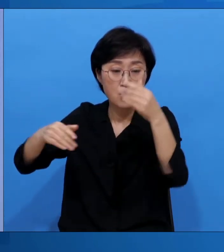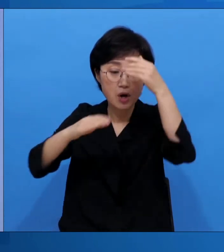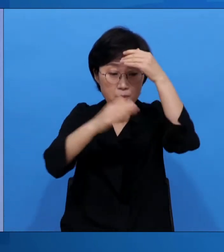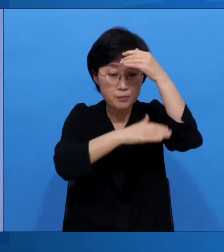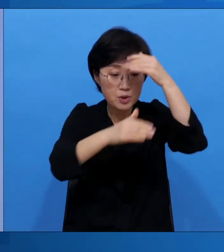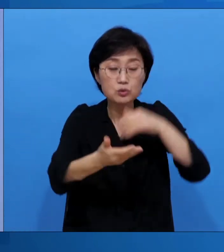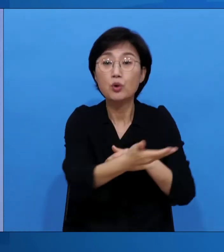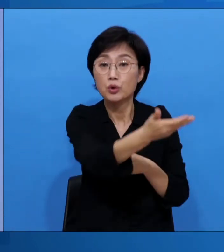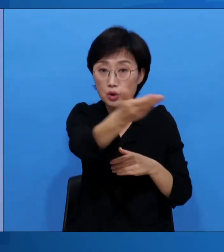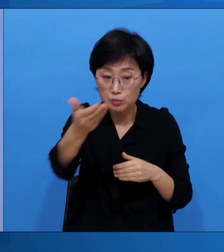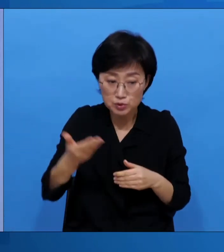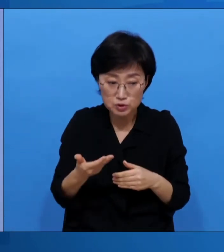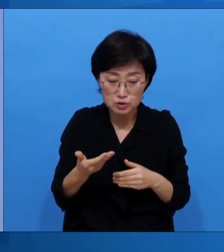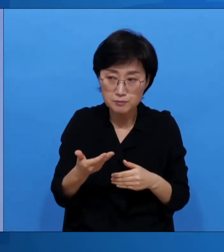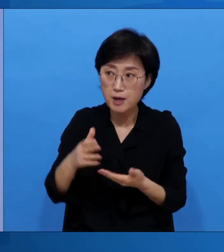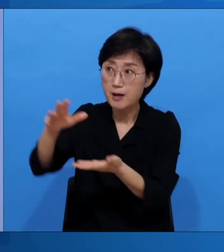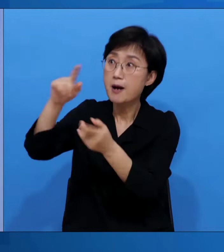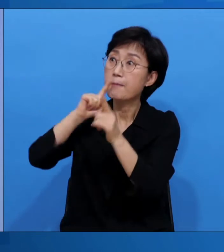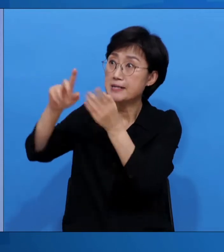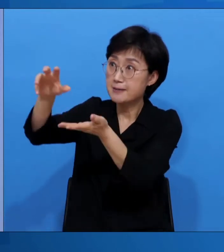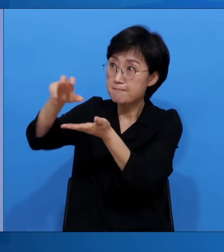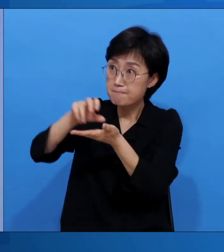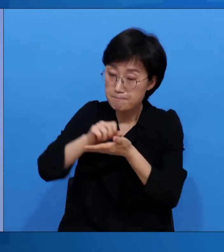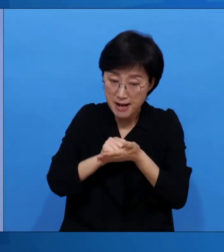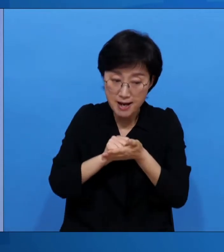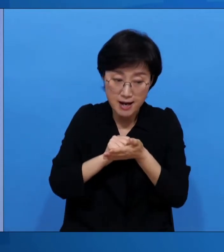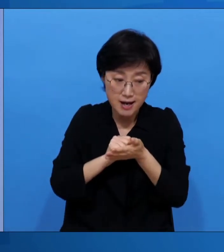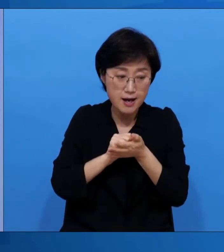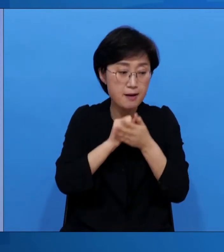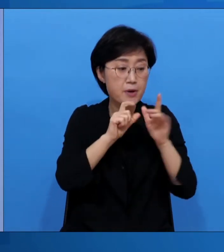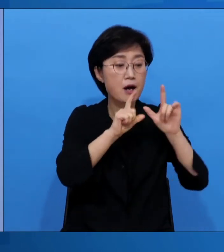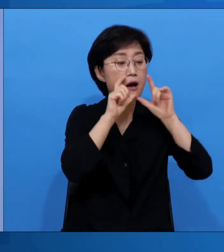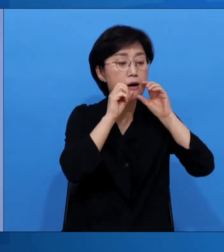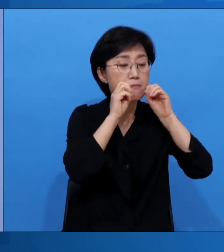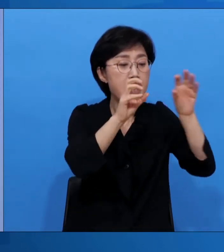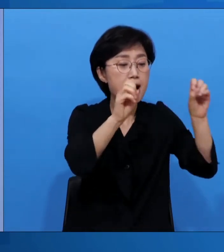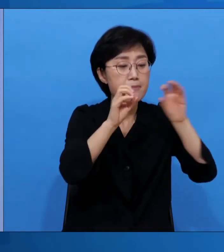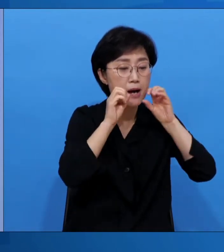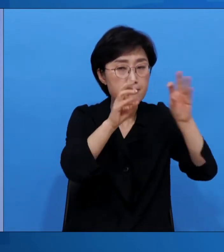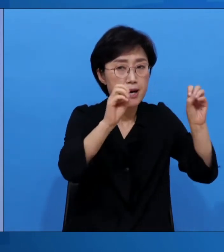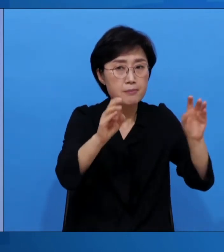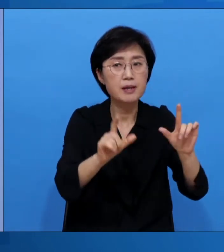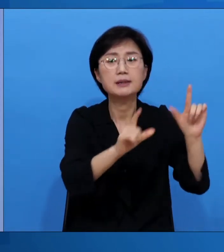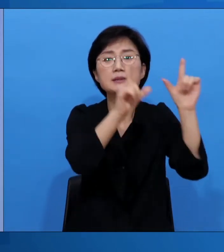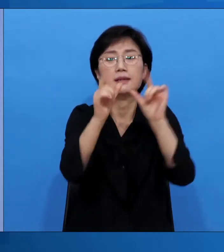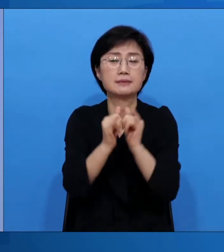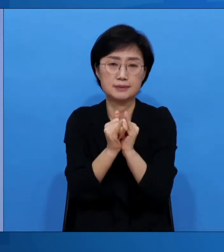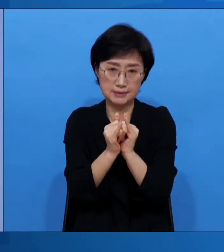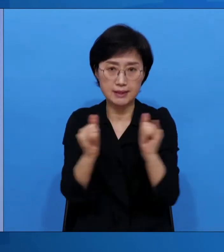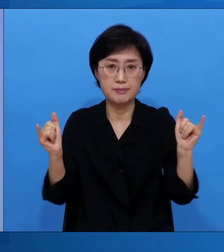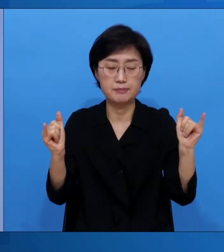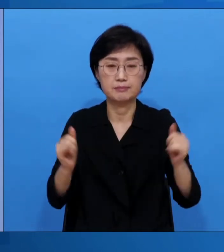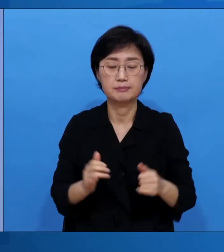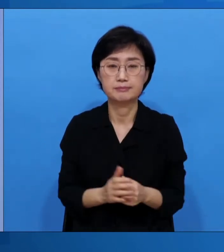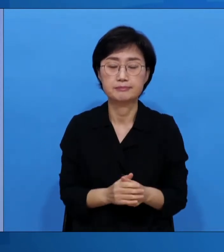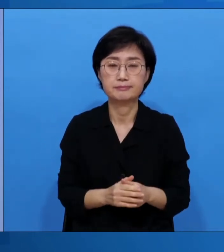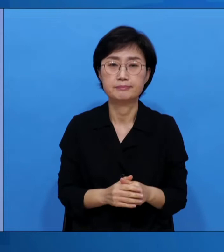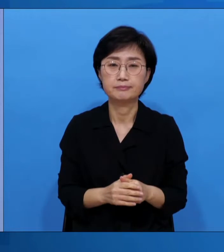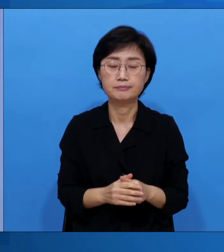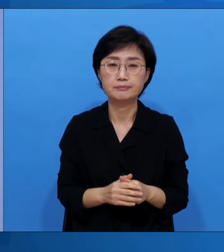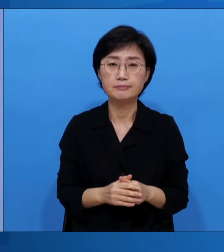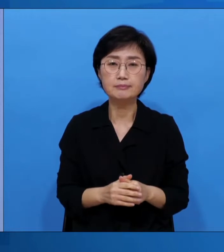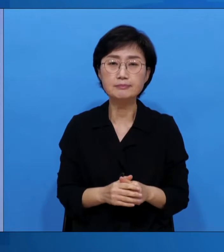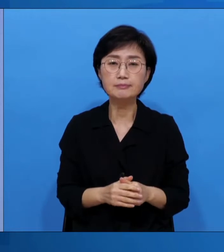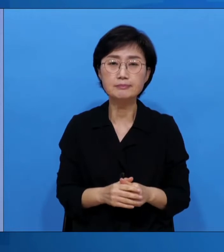So the associates and the pastors, it is to have the strength to move the spiritual realm of the 237 nations. But for the church officers, it's to